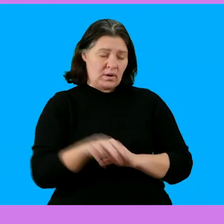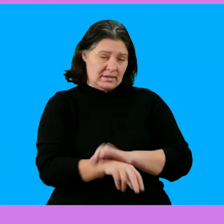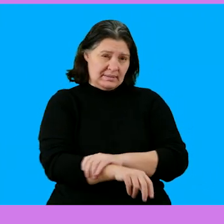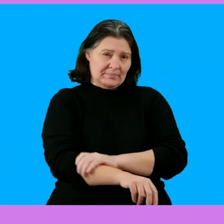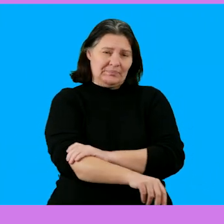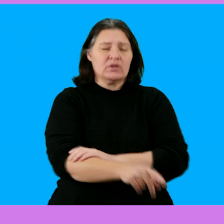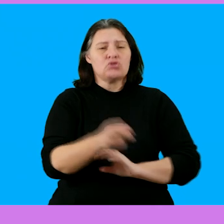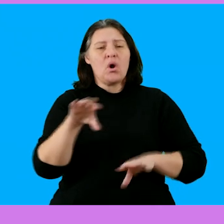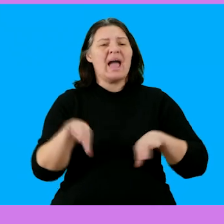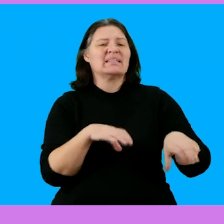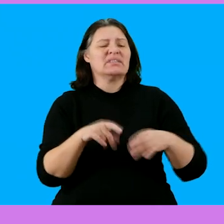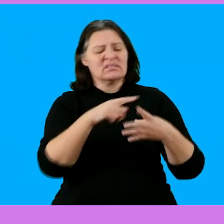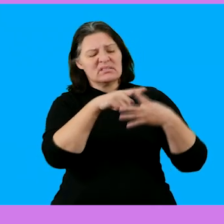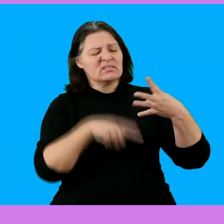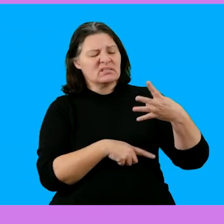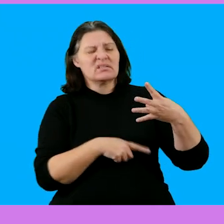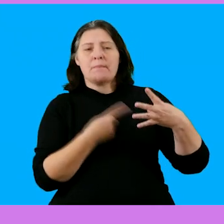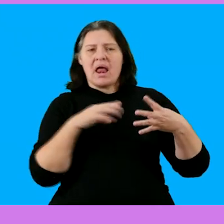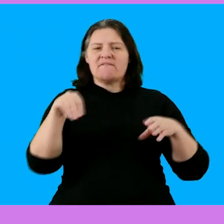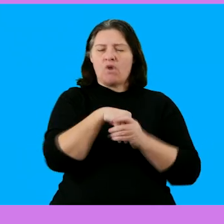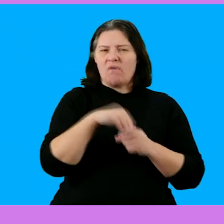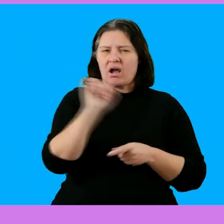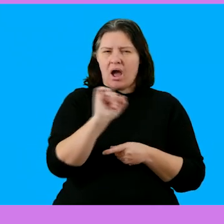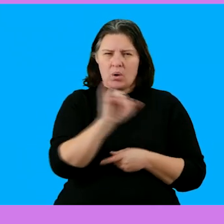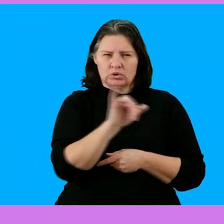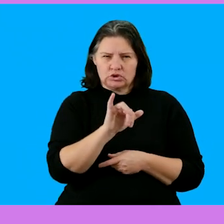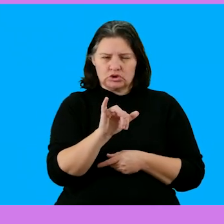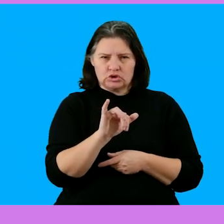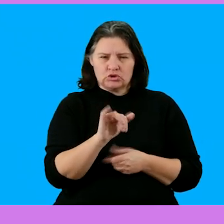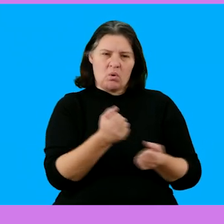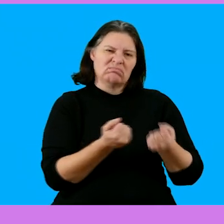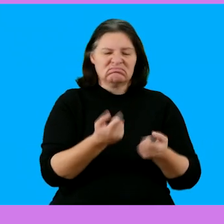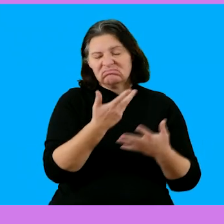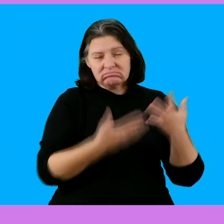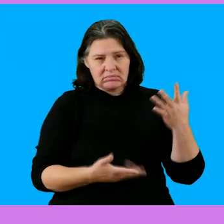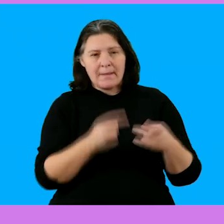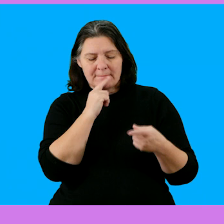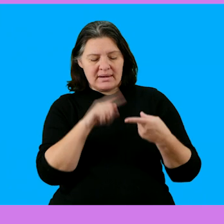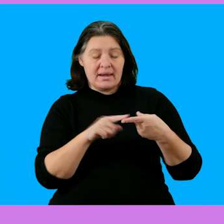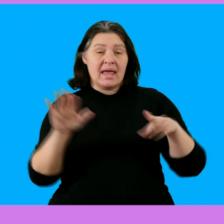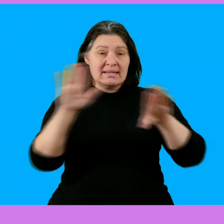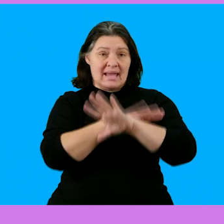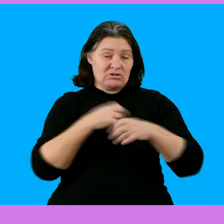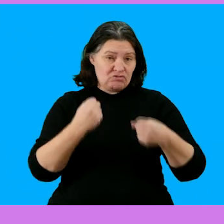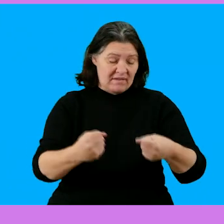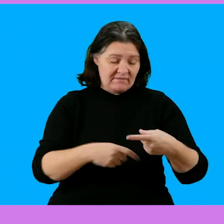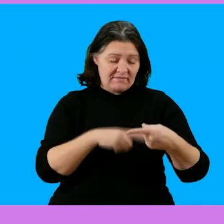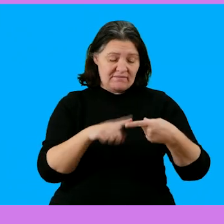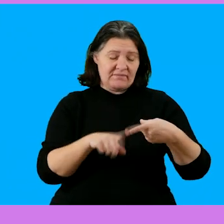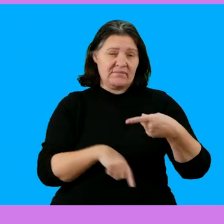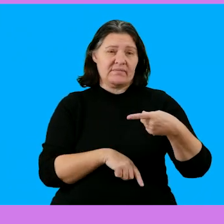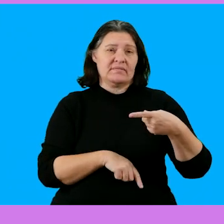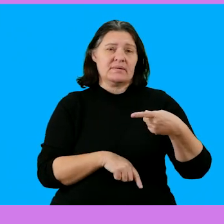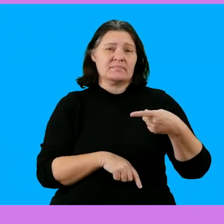like to know which of these activities involves a vehicle. So therefore we can clearly see it will be your night